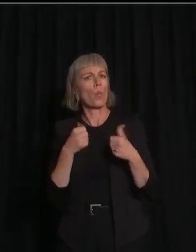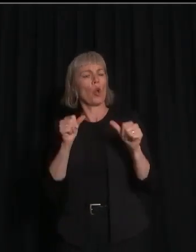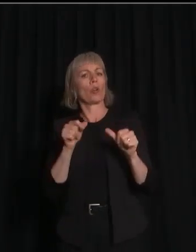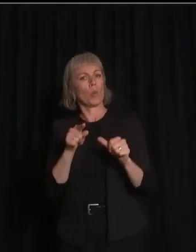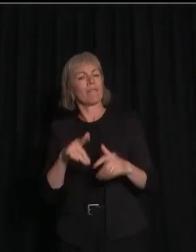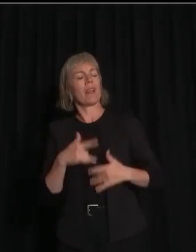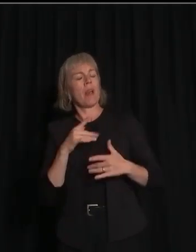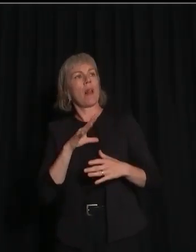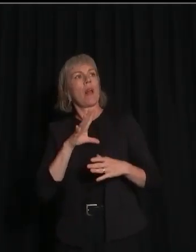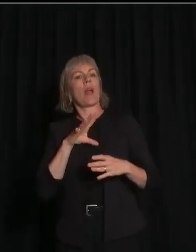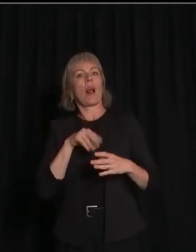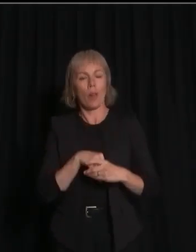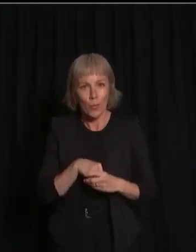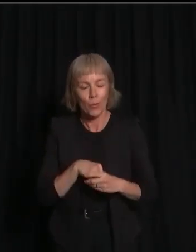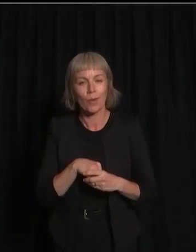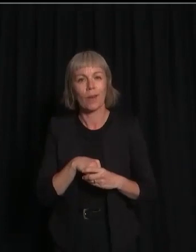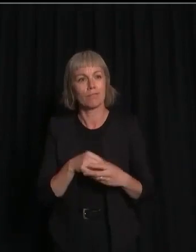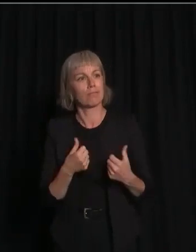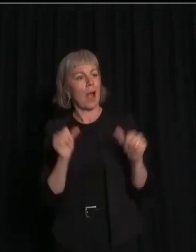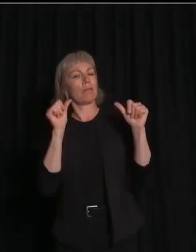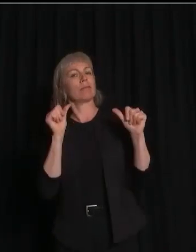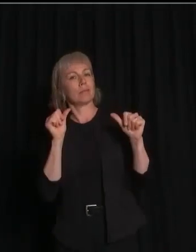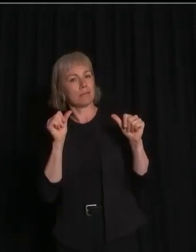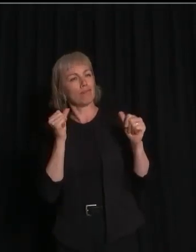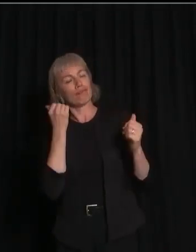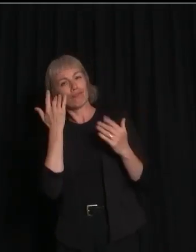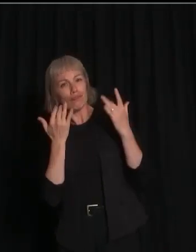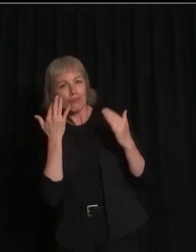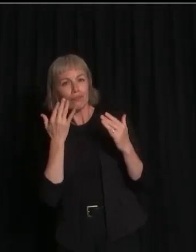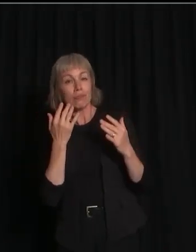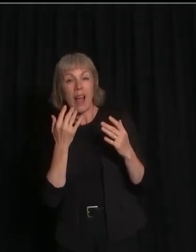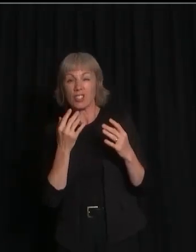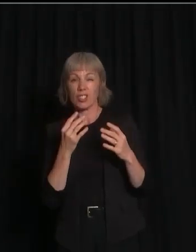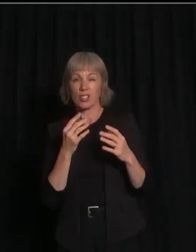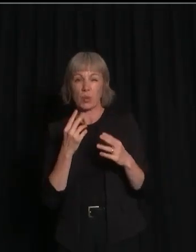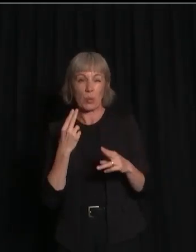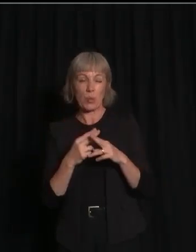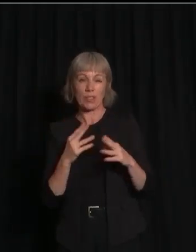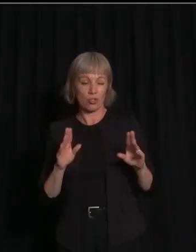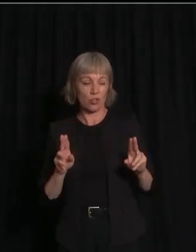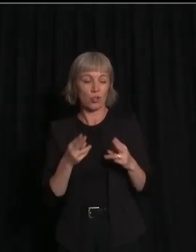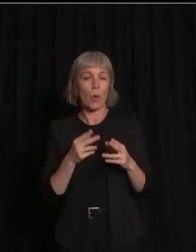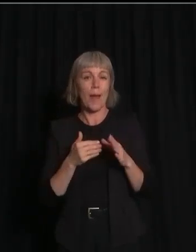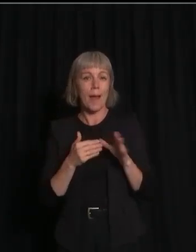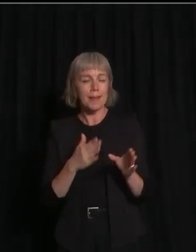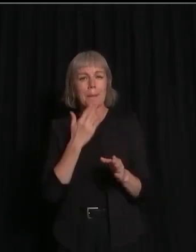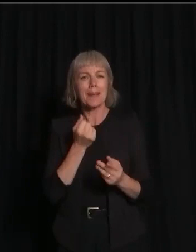included. So just in a couple of sentences, if you could